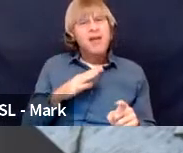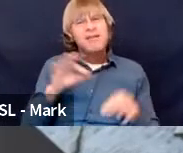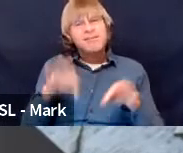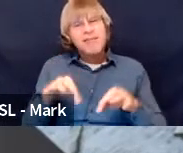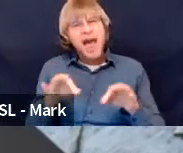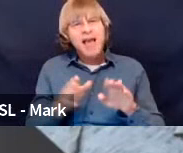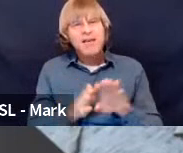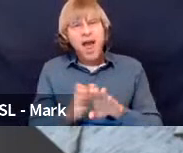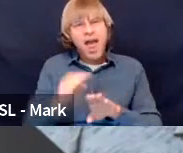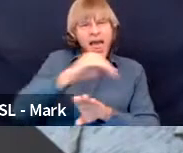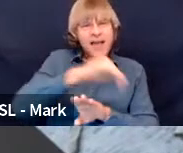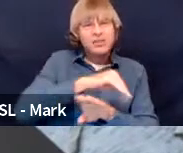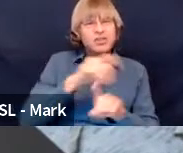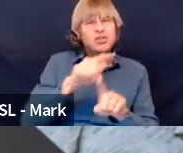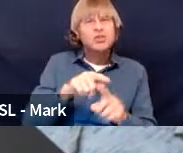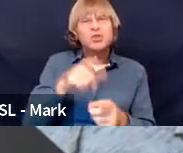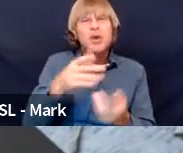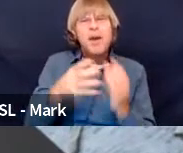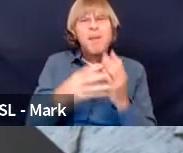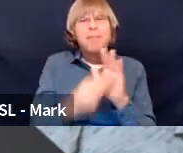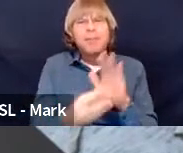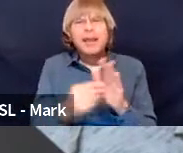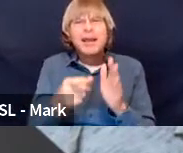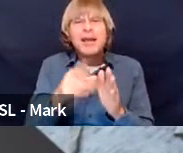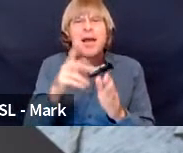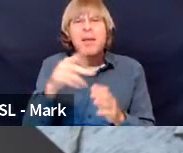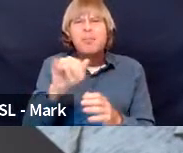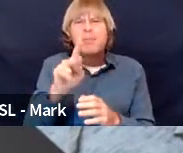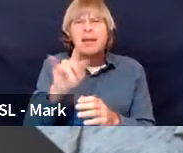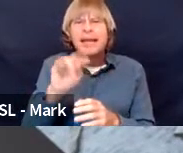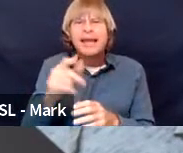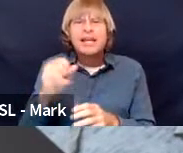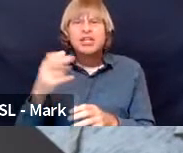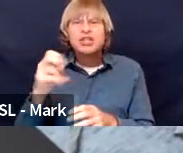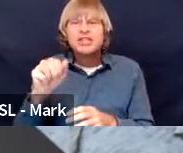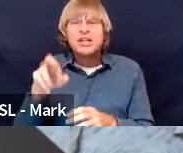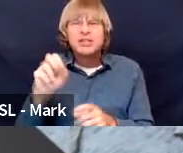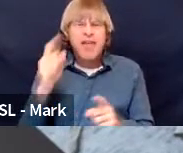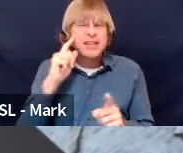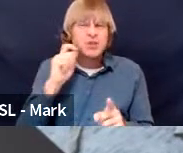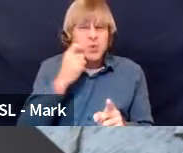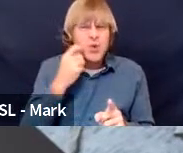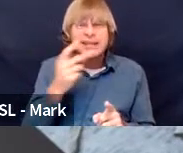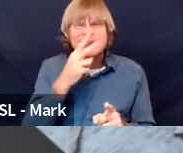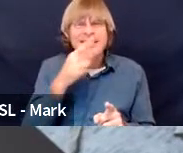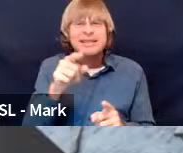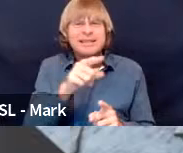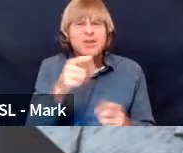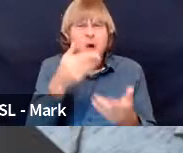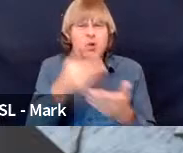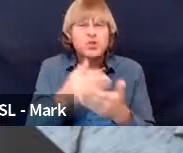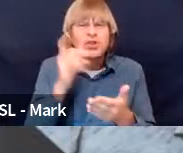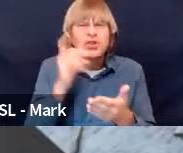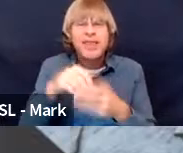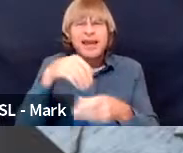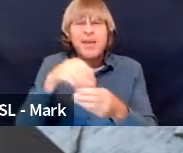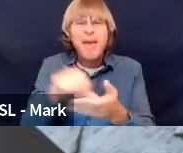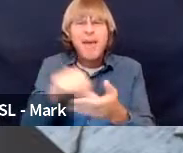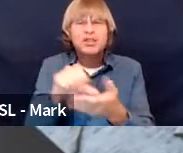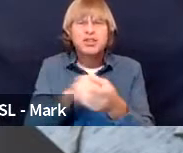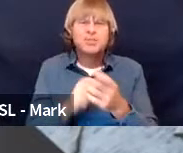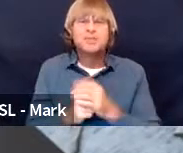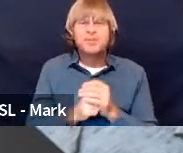cut edge to mimic a pinking shears. Pinking shears, I just think it's super cool. And you can see a close-up shot on the interior